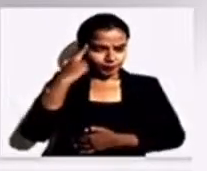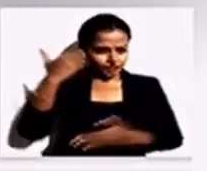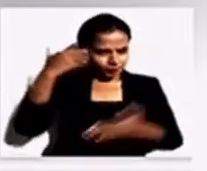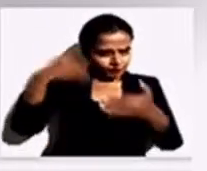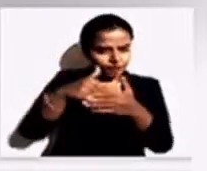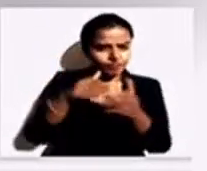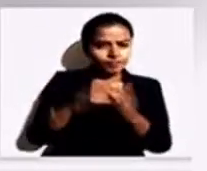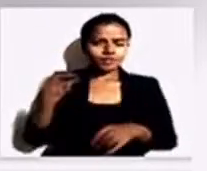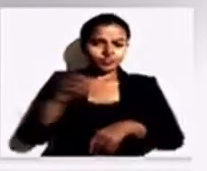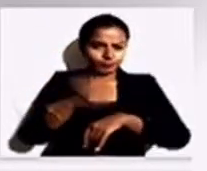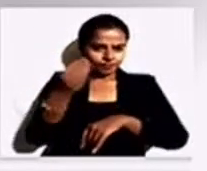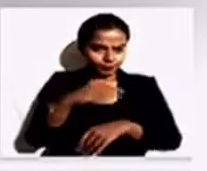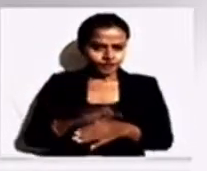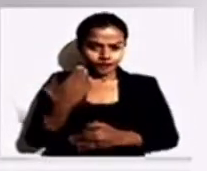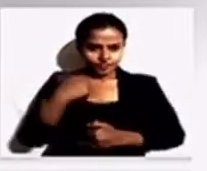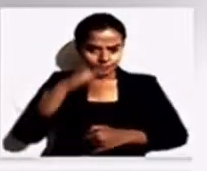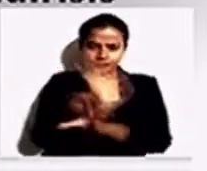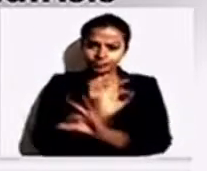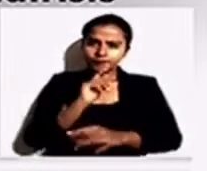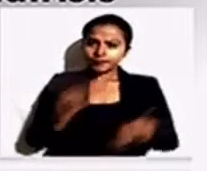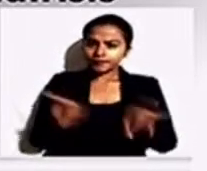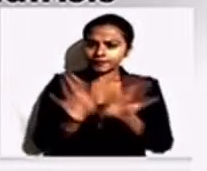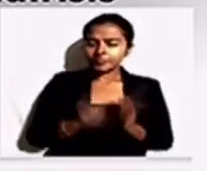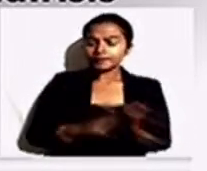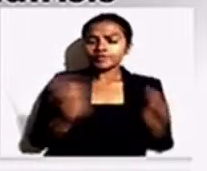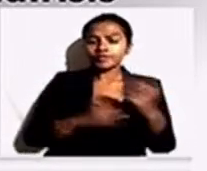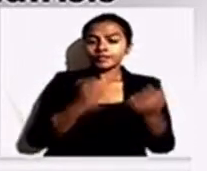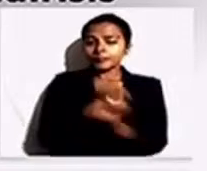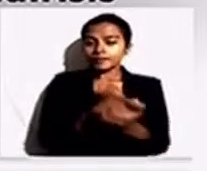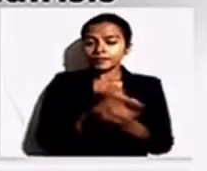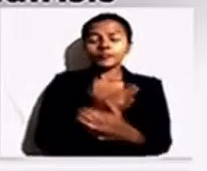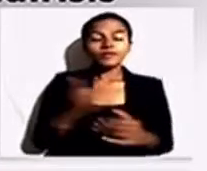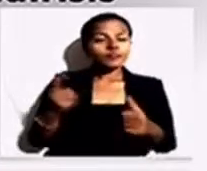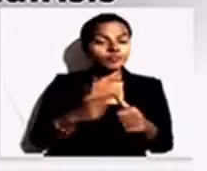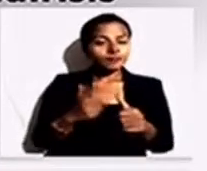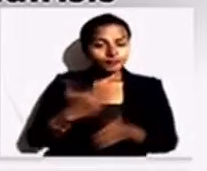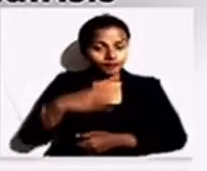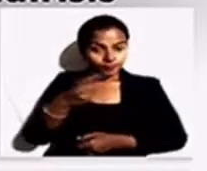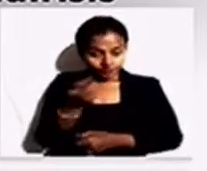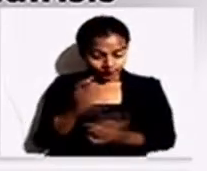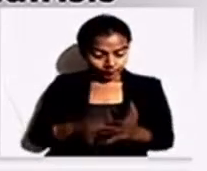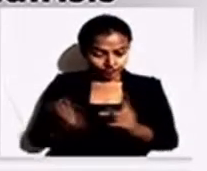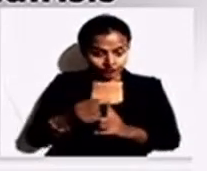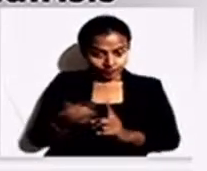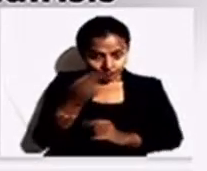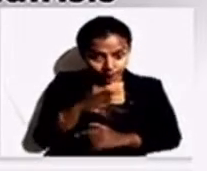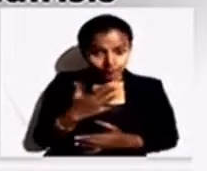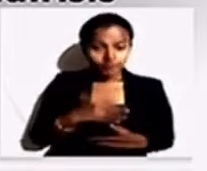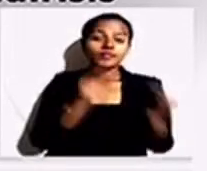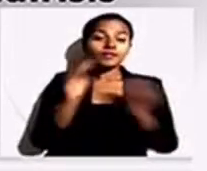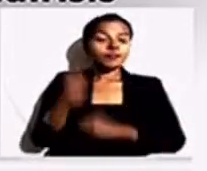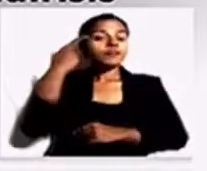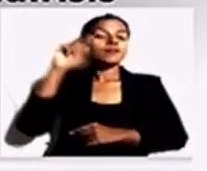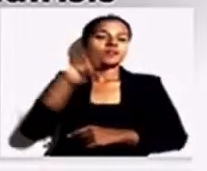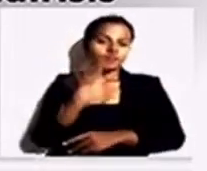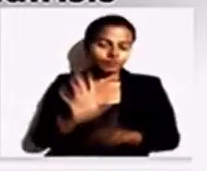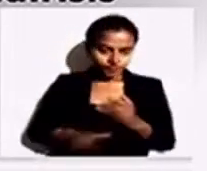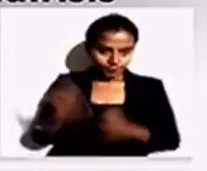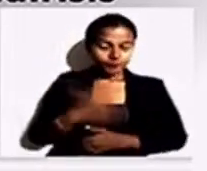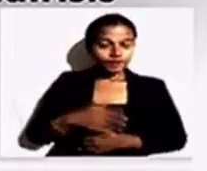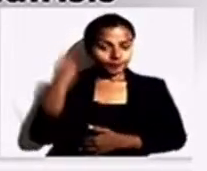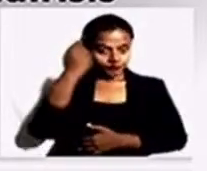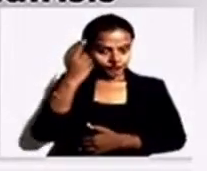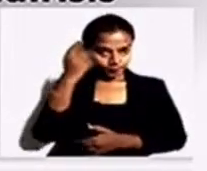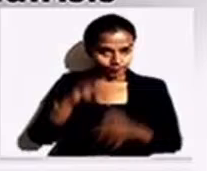cause for the unrest at the Mahara prison on Monday. The Sri Lankan College of Psychiatrists said in a statement, quote, "We would like to state that